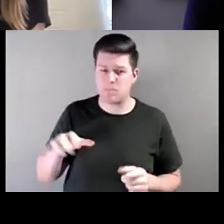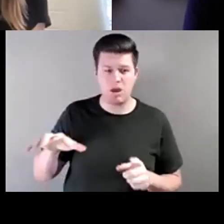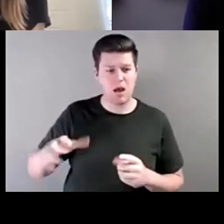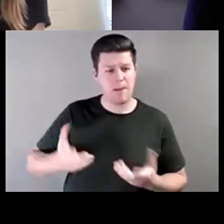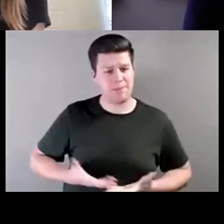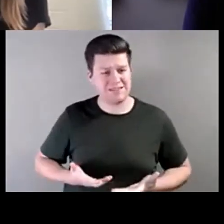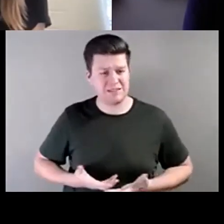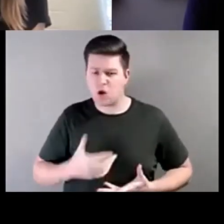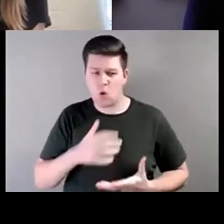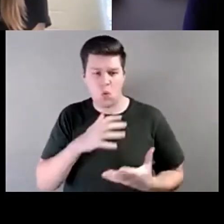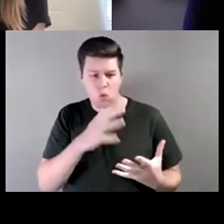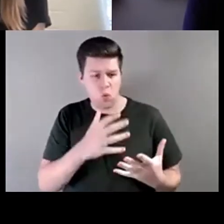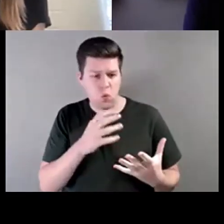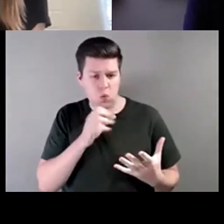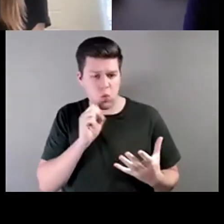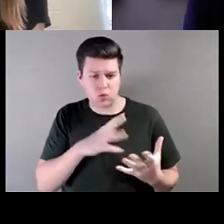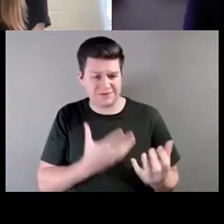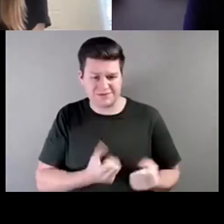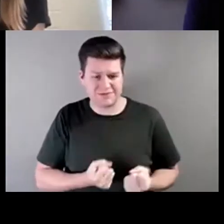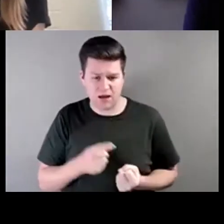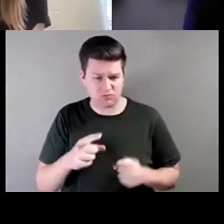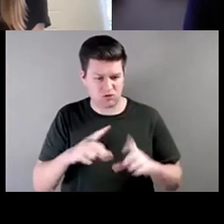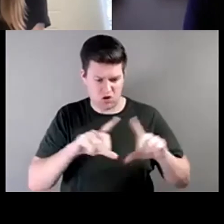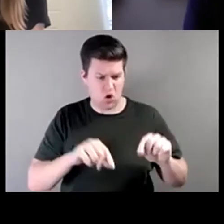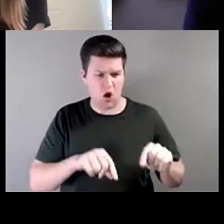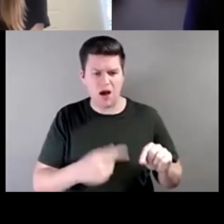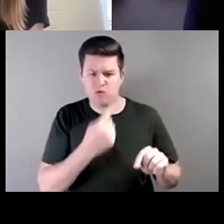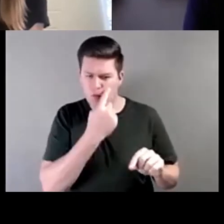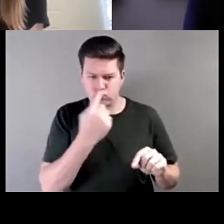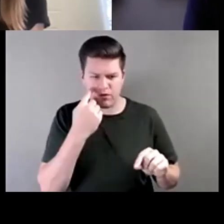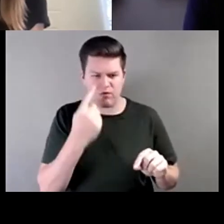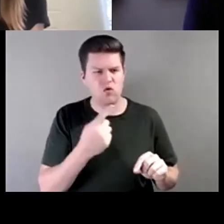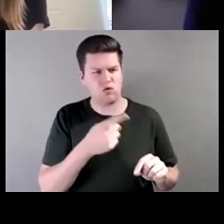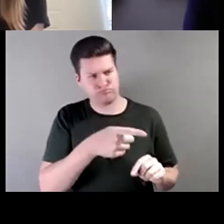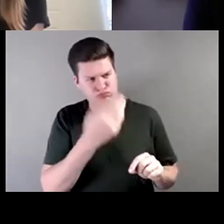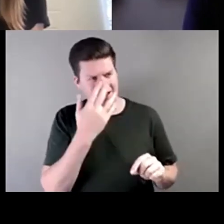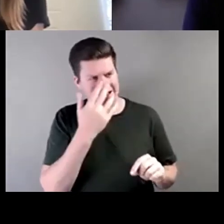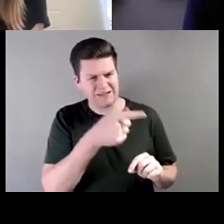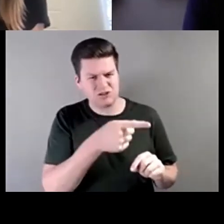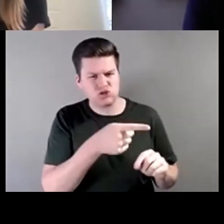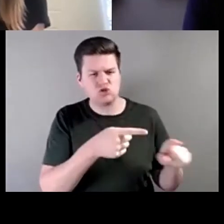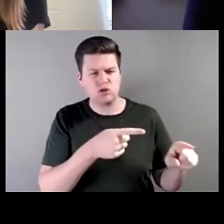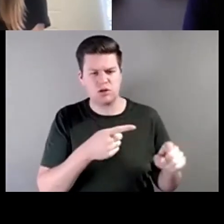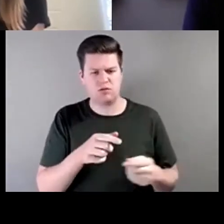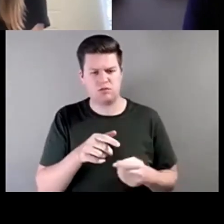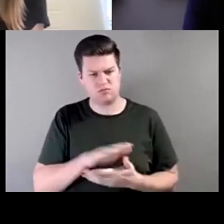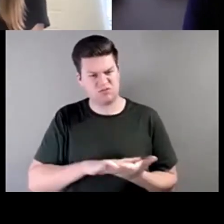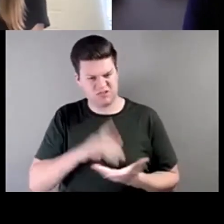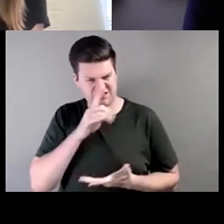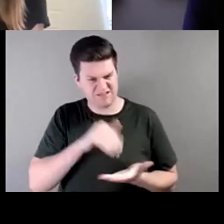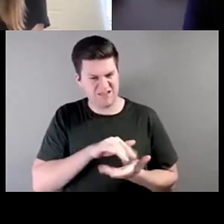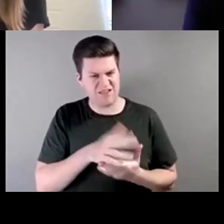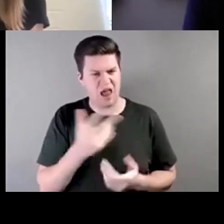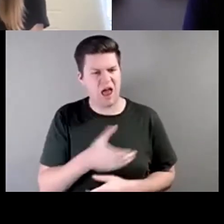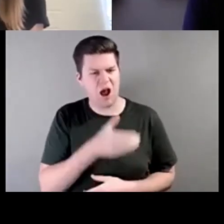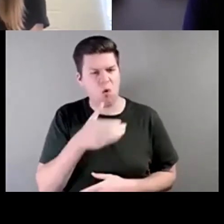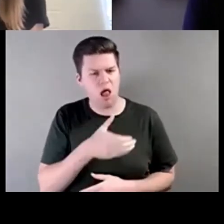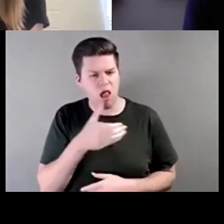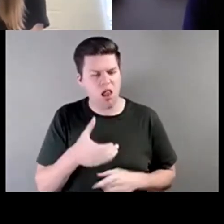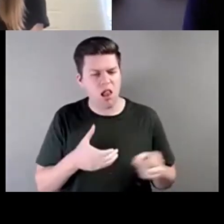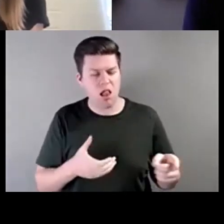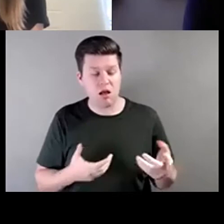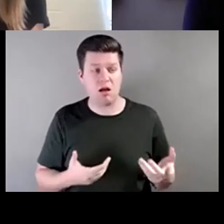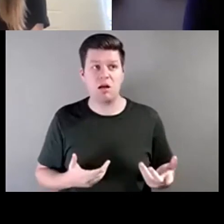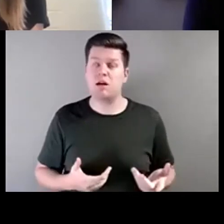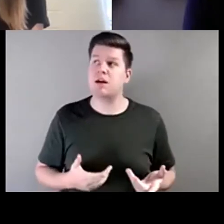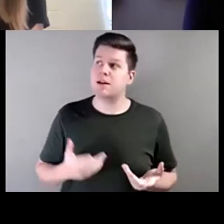service of alcohol. They'll insist on another proof, typically passport or driving licence. So that is something that I have heard